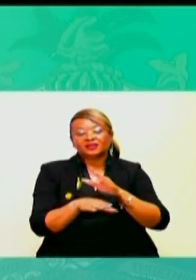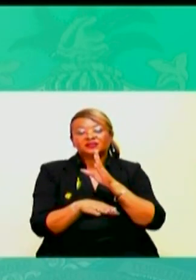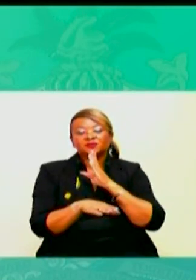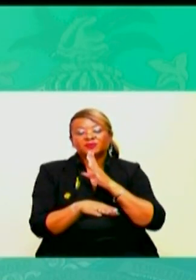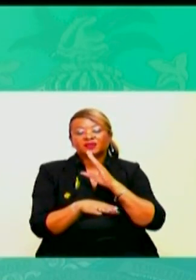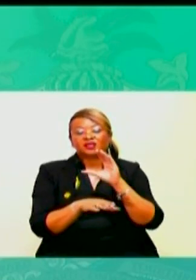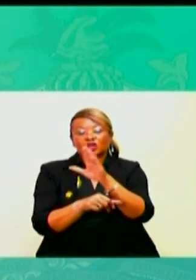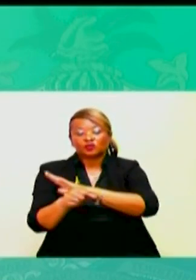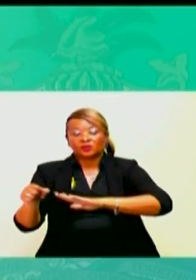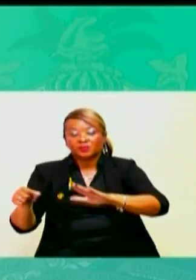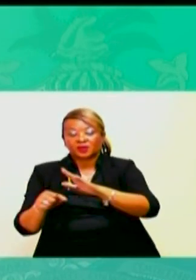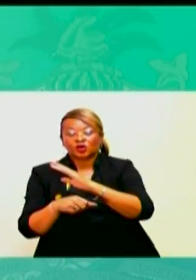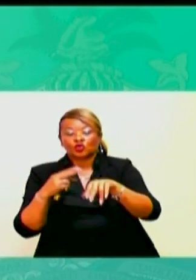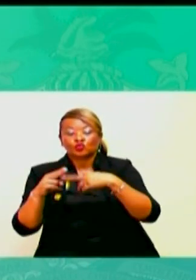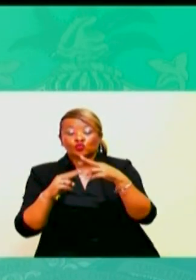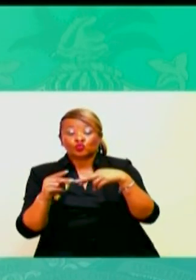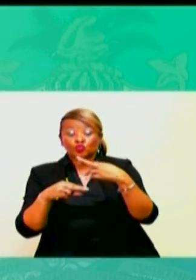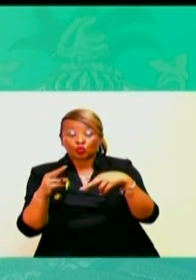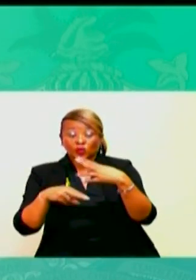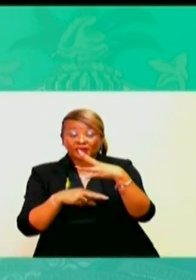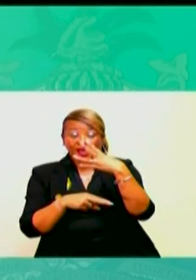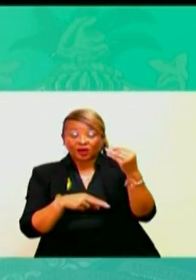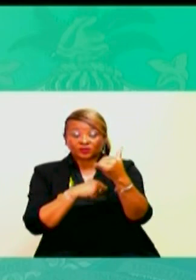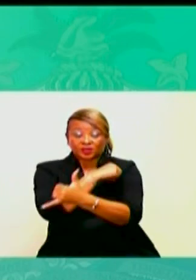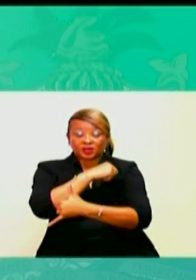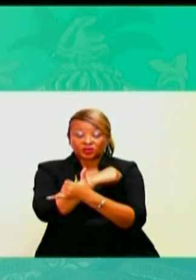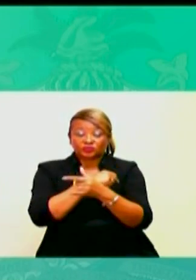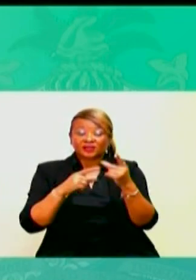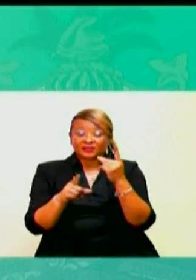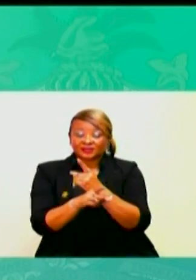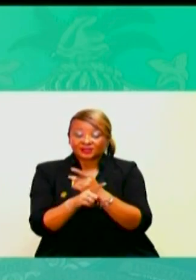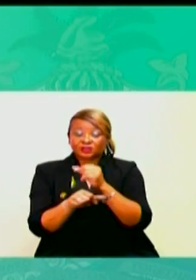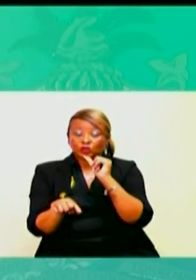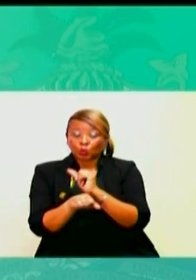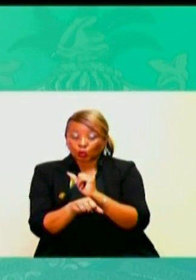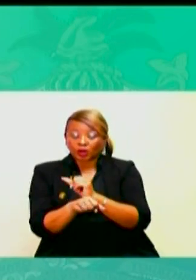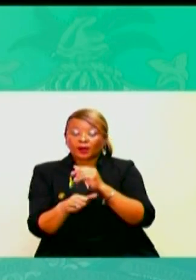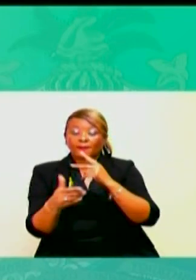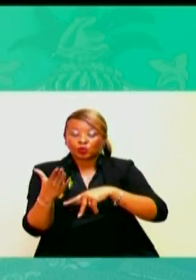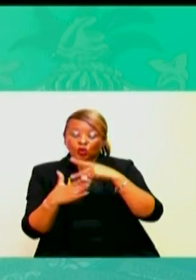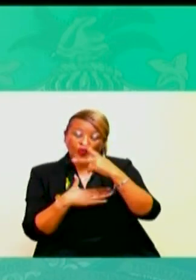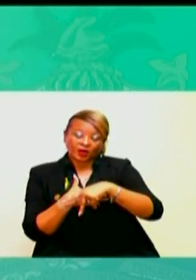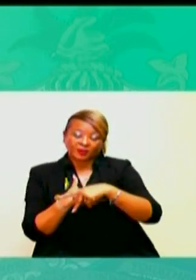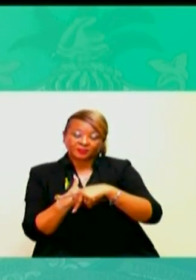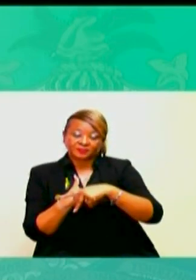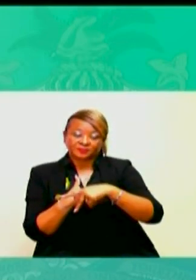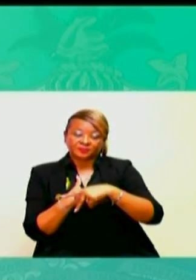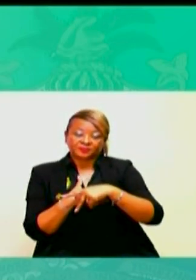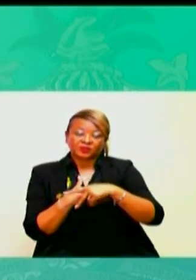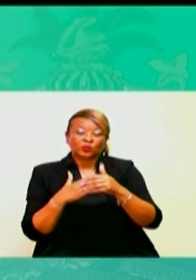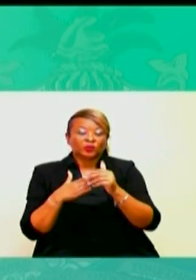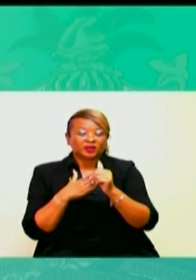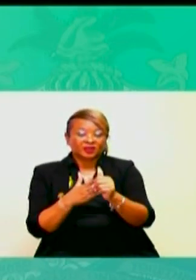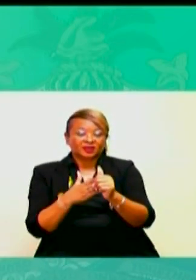Caribbean in rolling out the country decent work program. That is commendable, yes, Madam Speaker. Yes, yes.